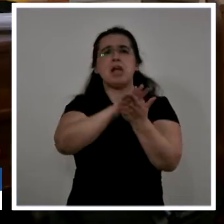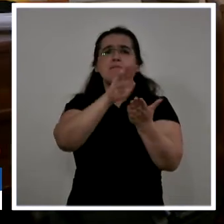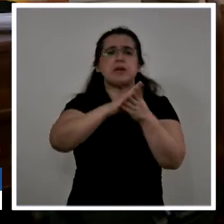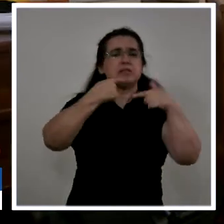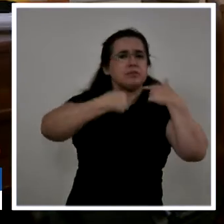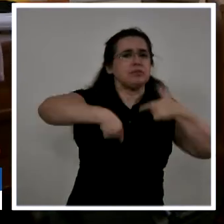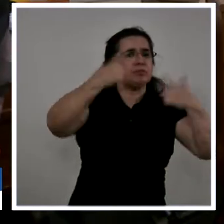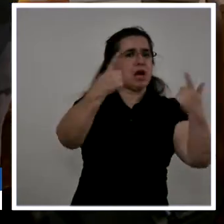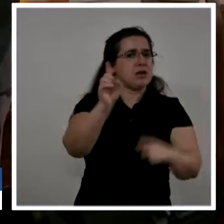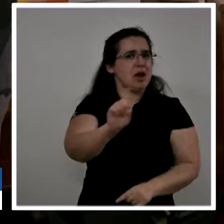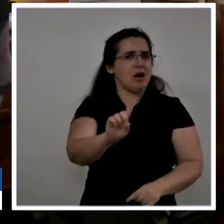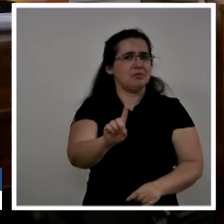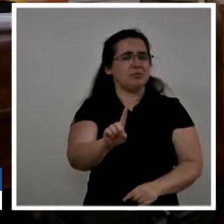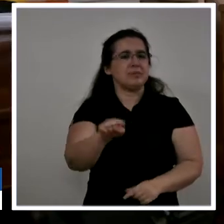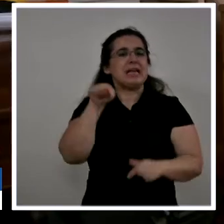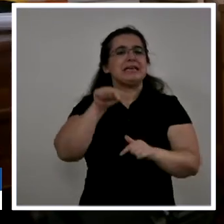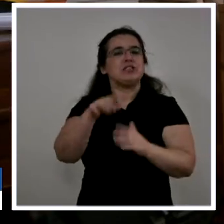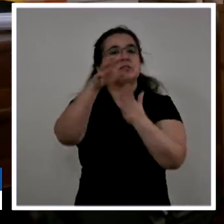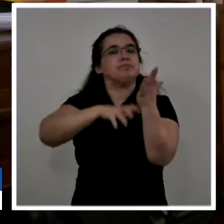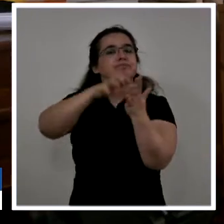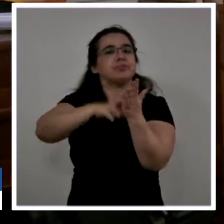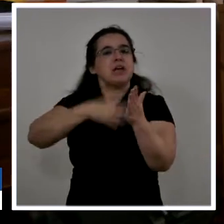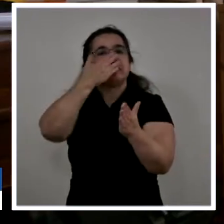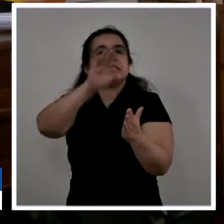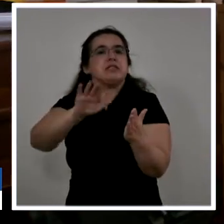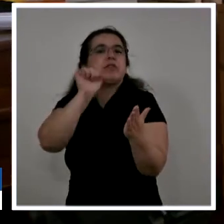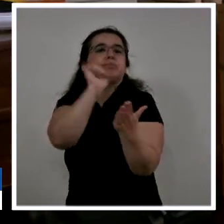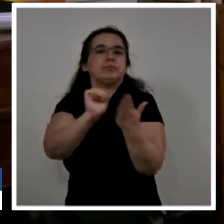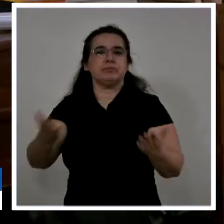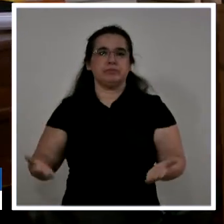science papers. Isto são artigos científicos.